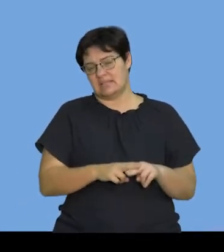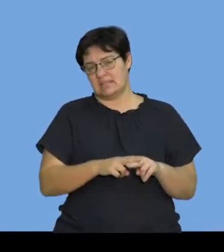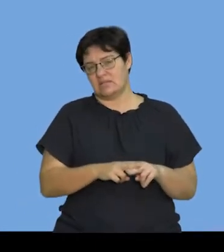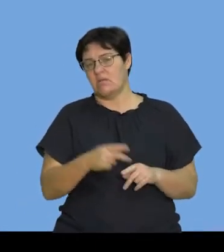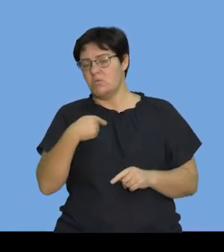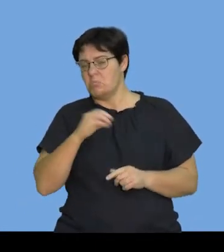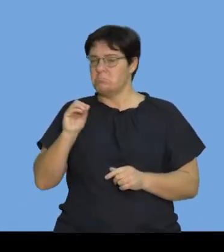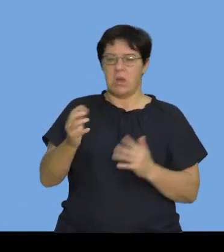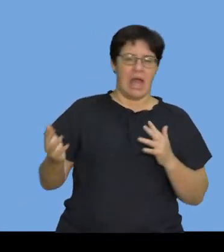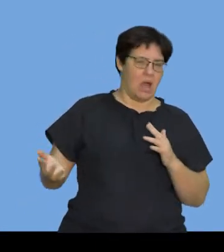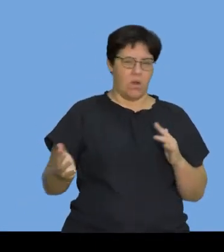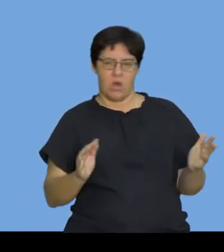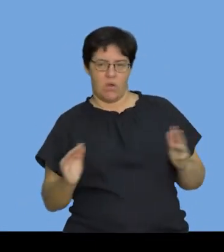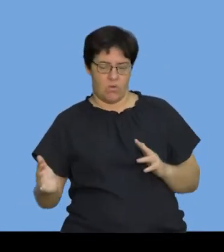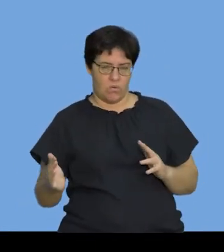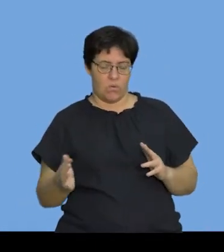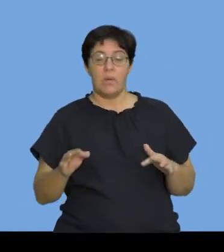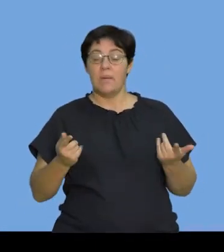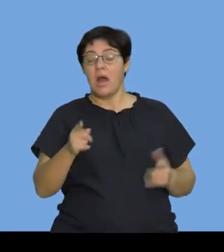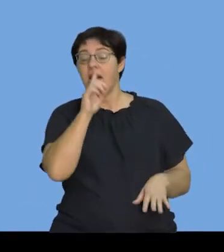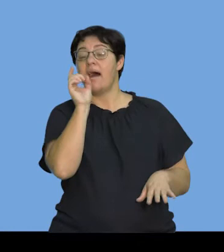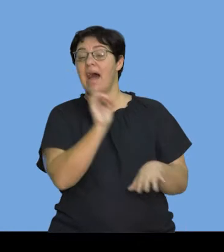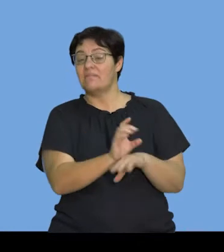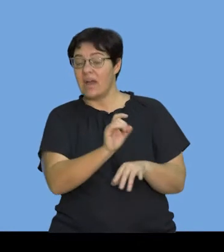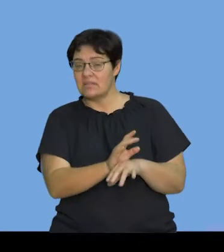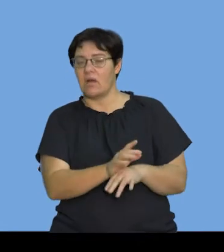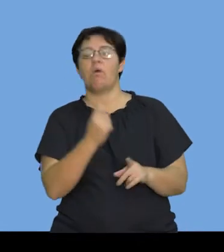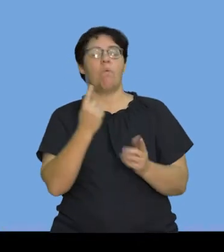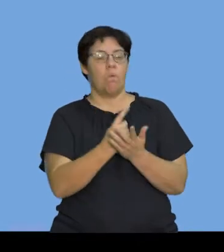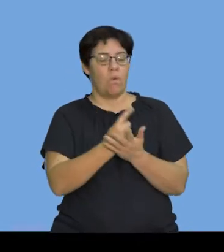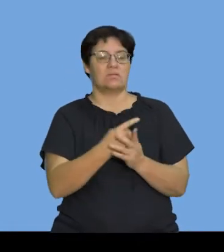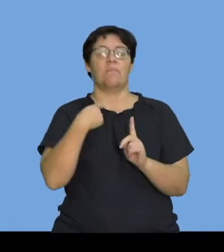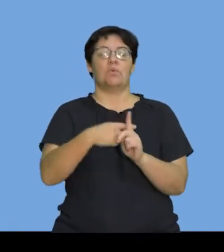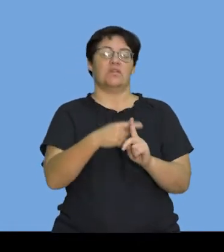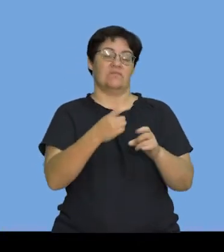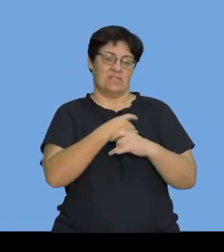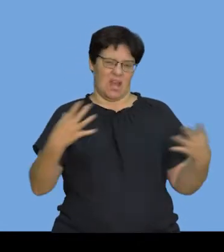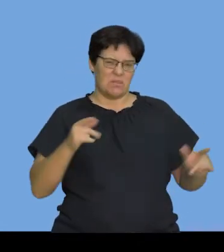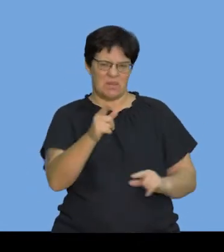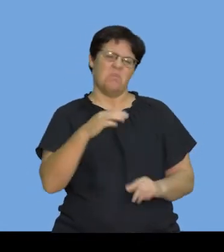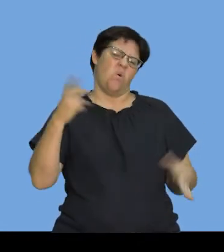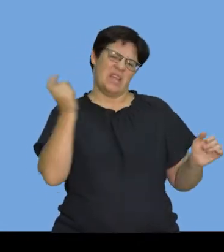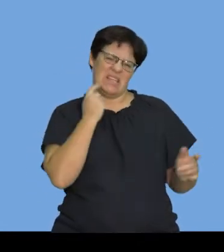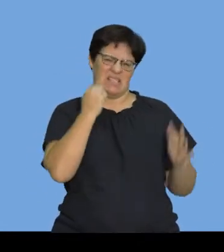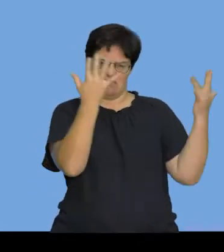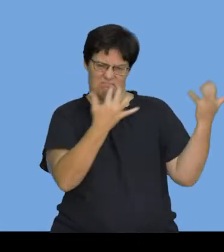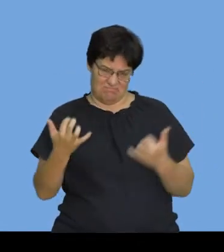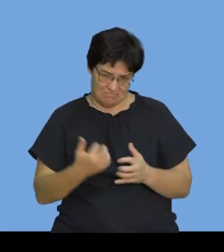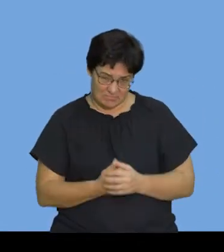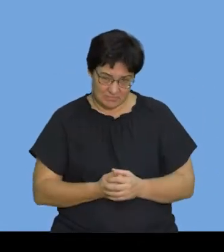put where. But I can advise you to always start with the positive one. It really makes your life easier going